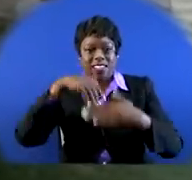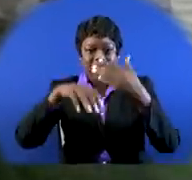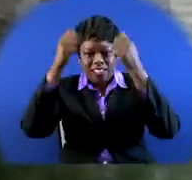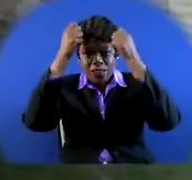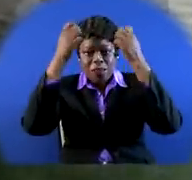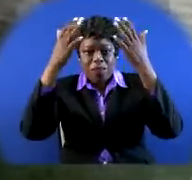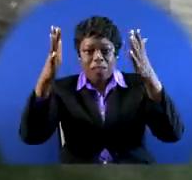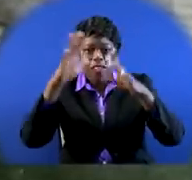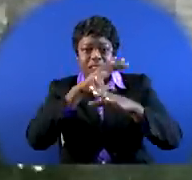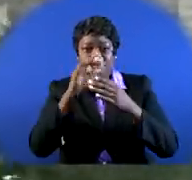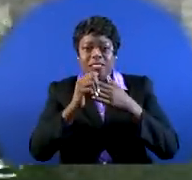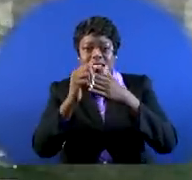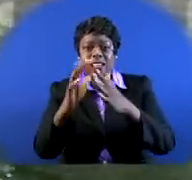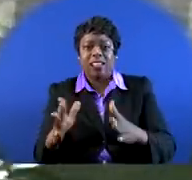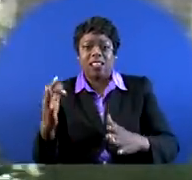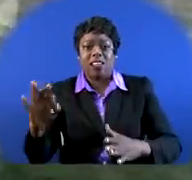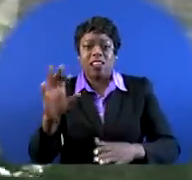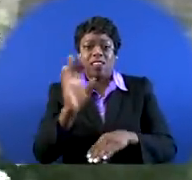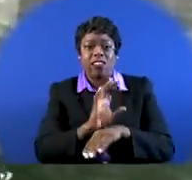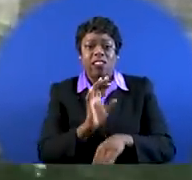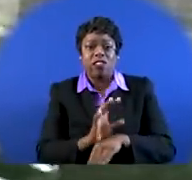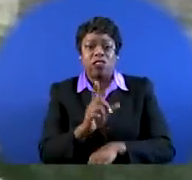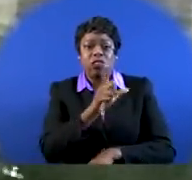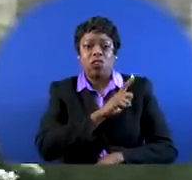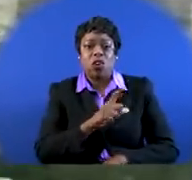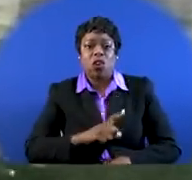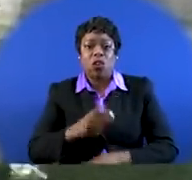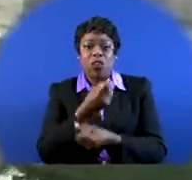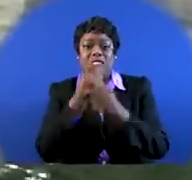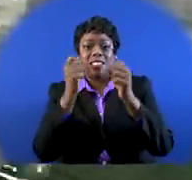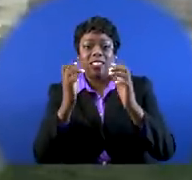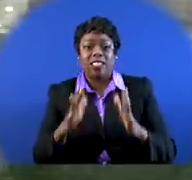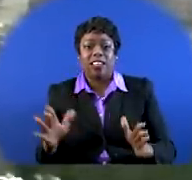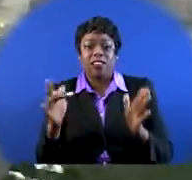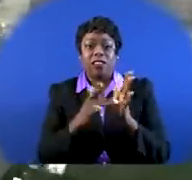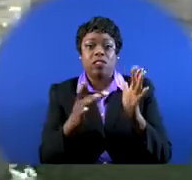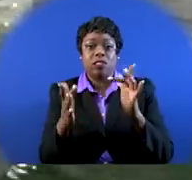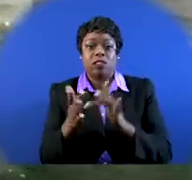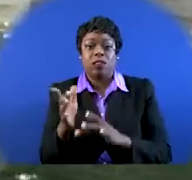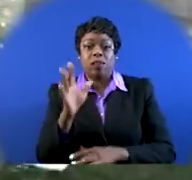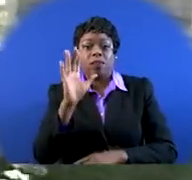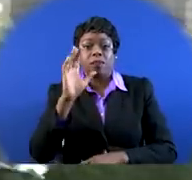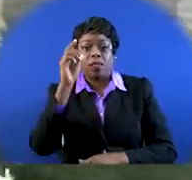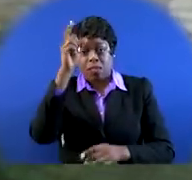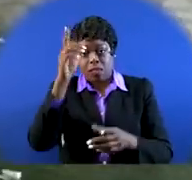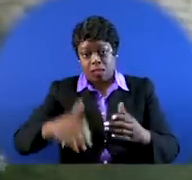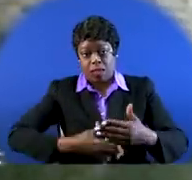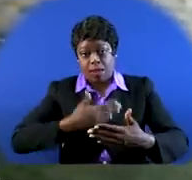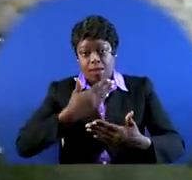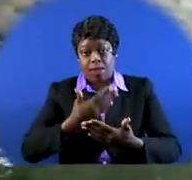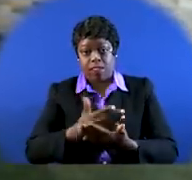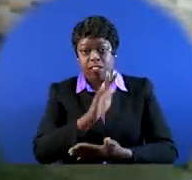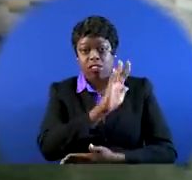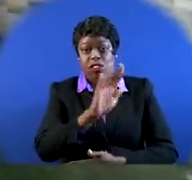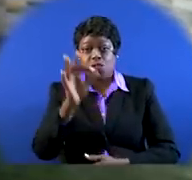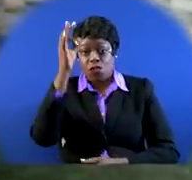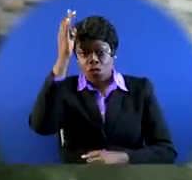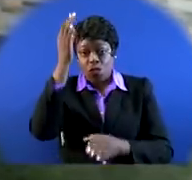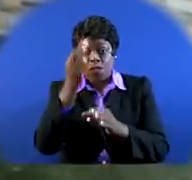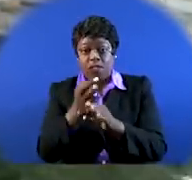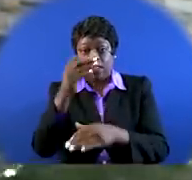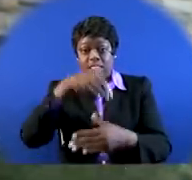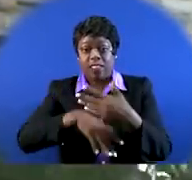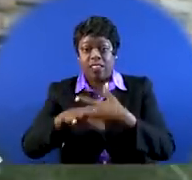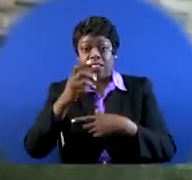Obedience to the great head of the church, even our Lord and Savior Jesus Christ, and based upon the profession of your faith in him, we now baptize you, our